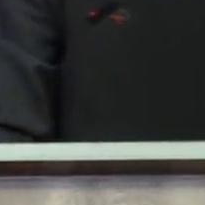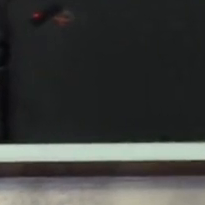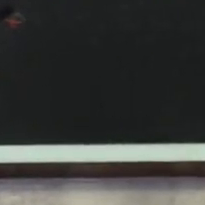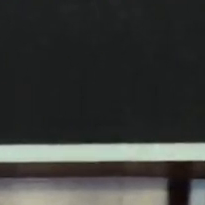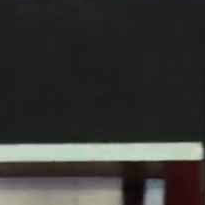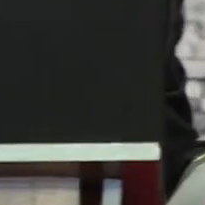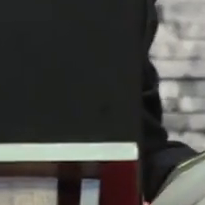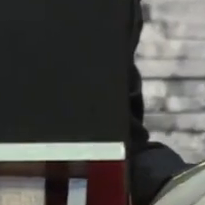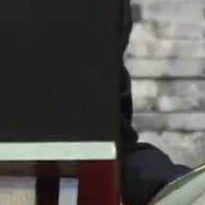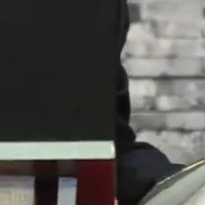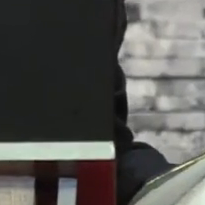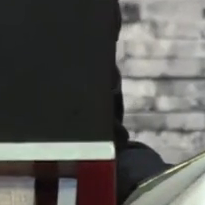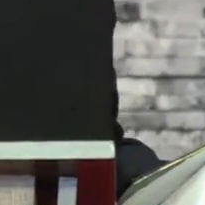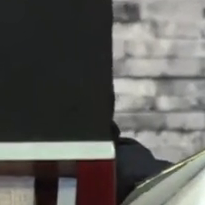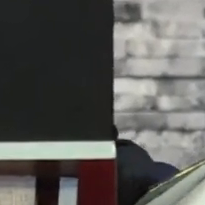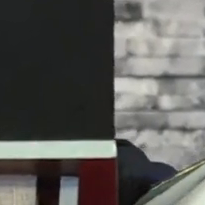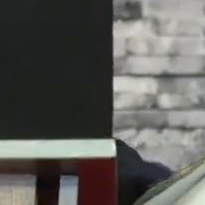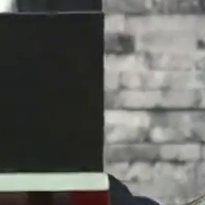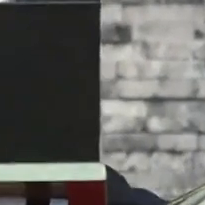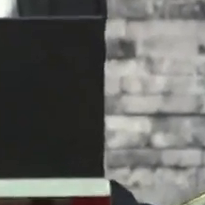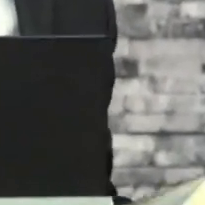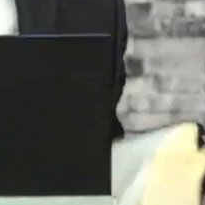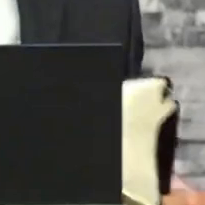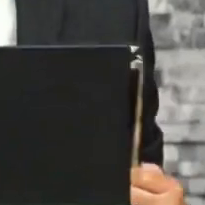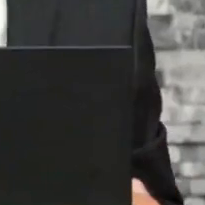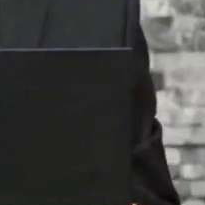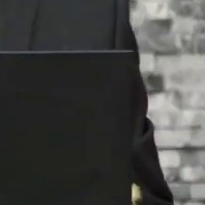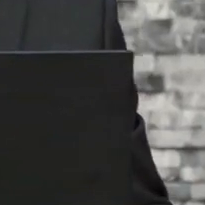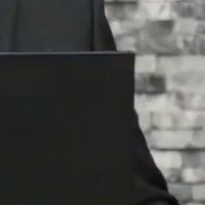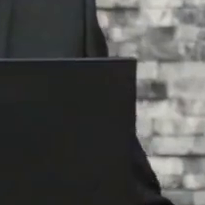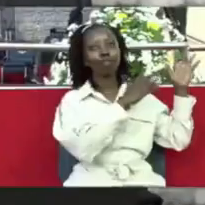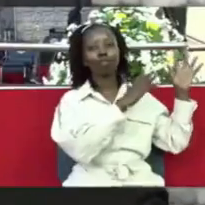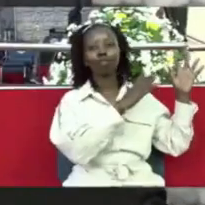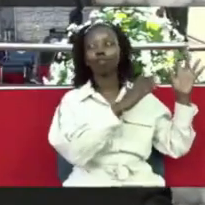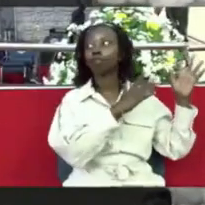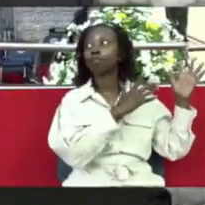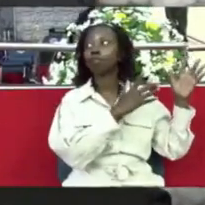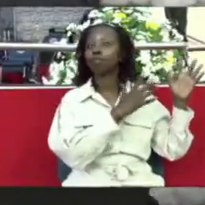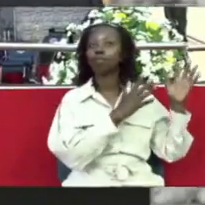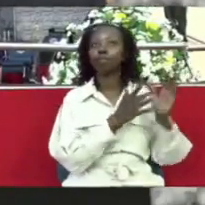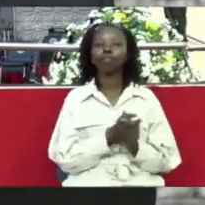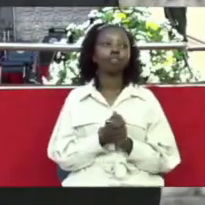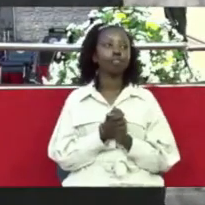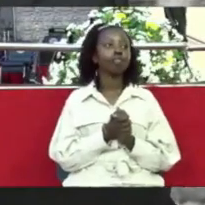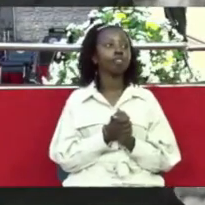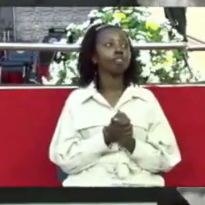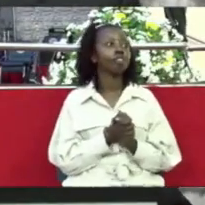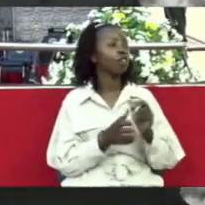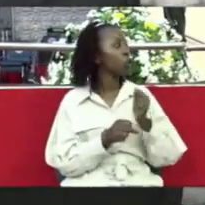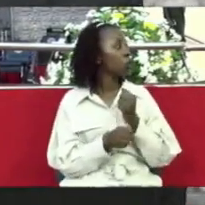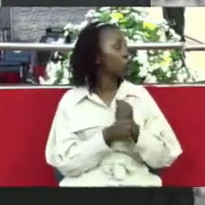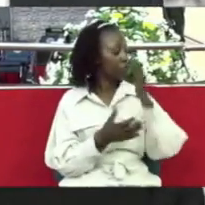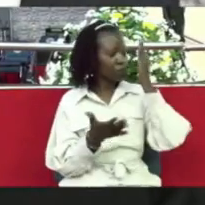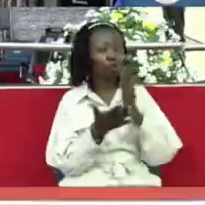to appreciate the worship team. Thank you. I got the memo to dress the right way to make sure that I had the